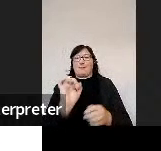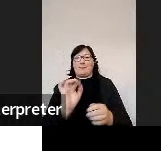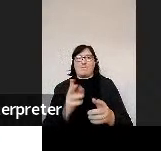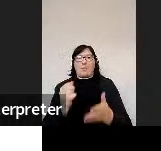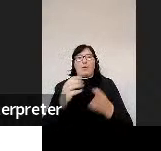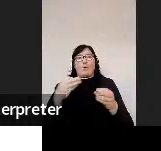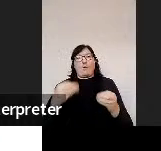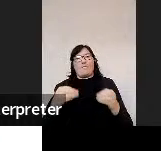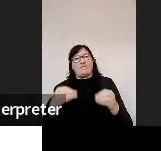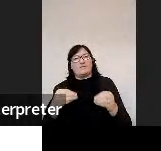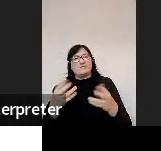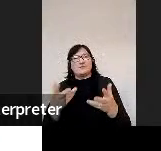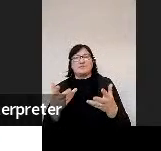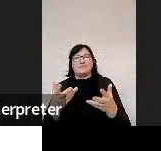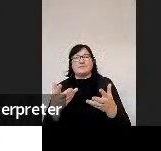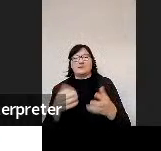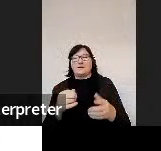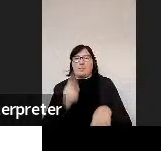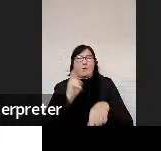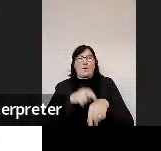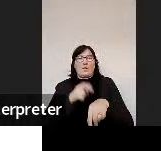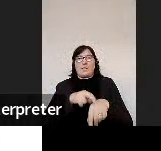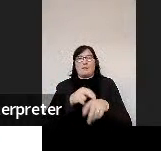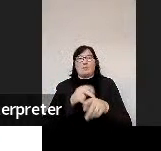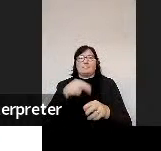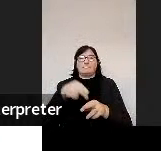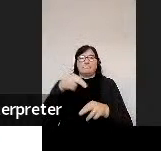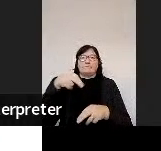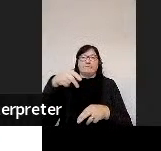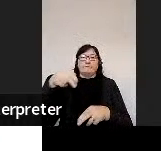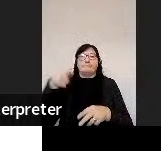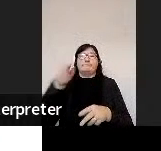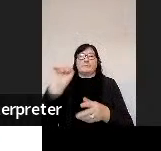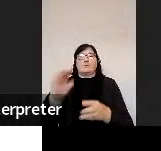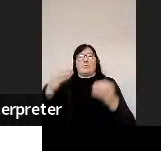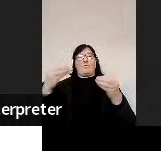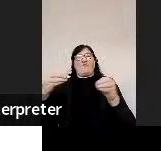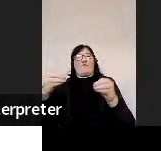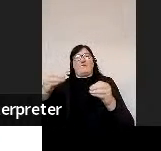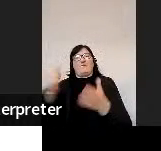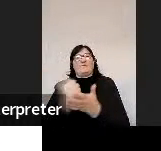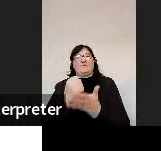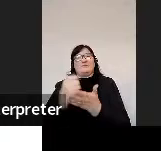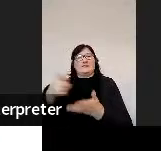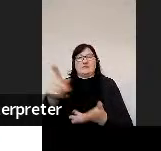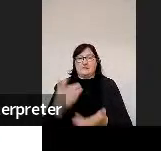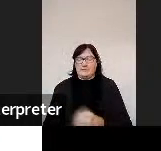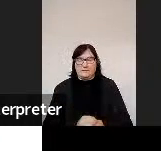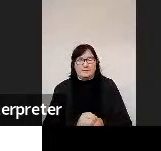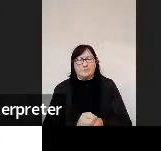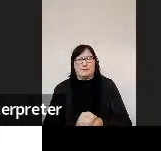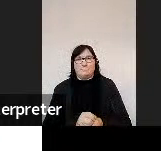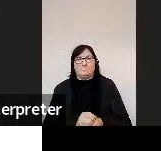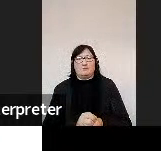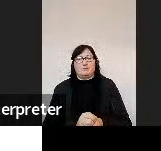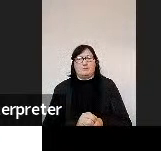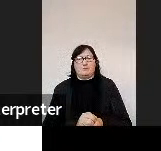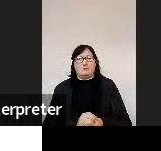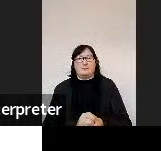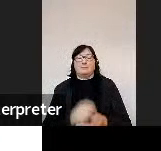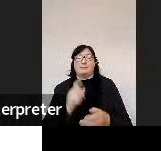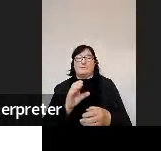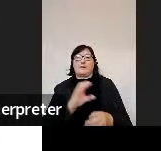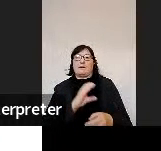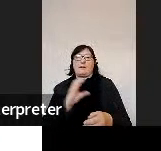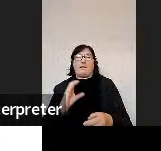of having to physically walk into a customs branch office. Currently, clients that are registered for e-filing may make use